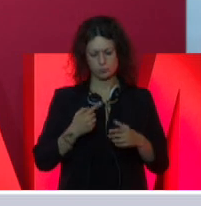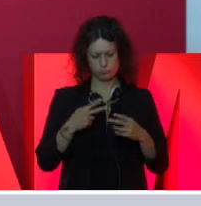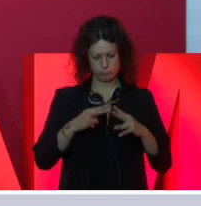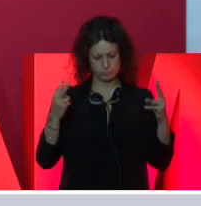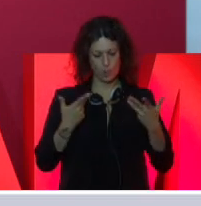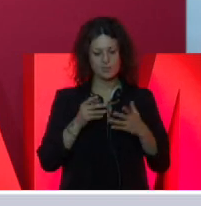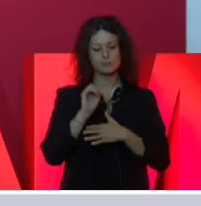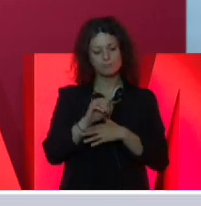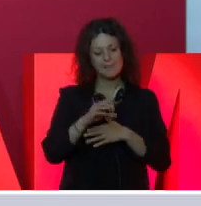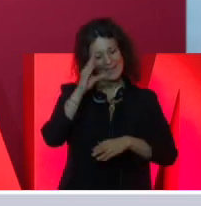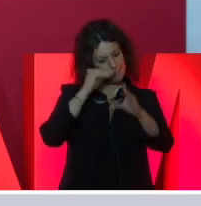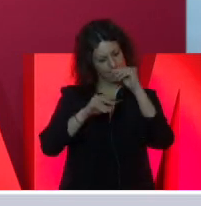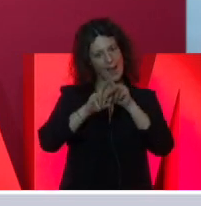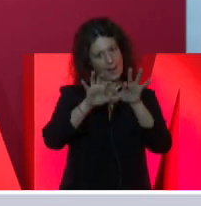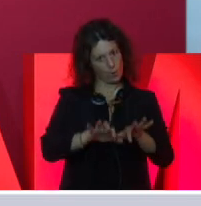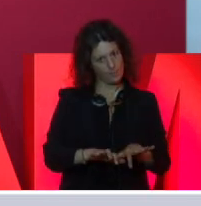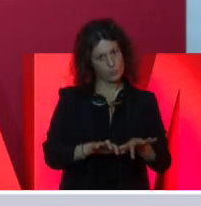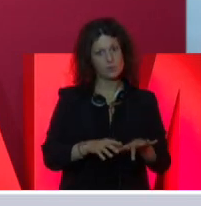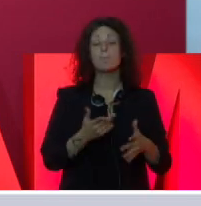invented learning